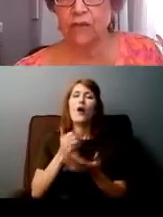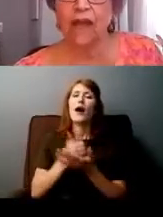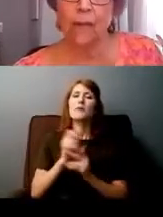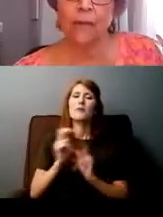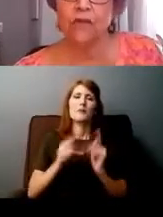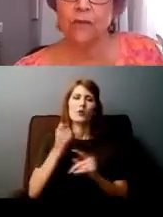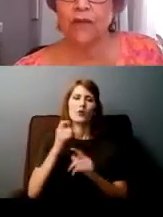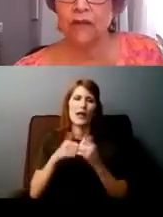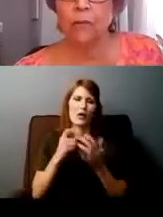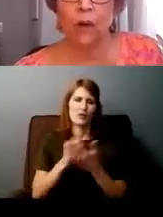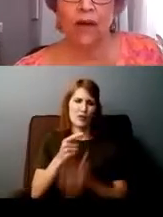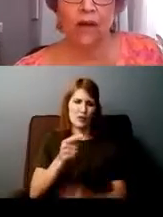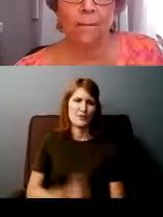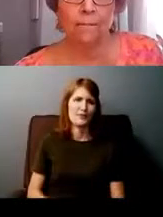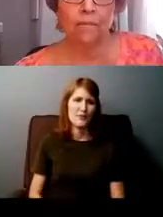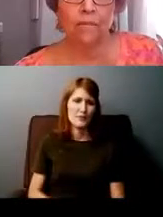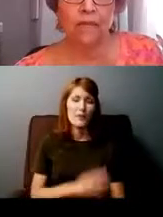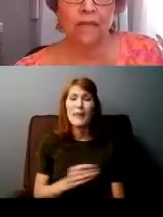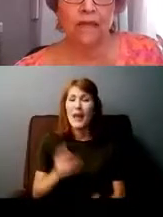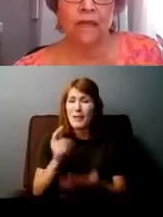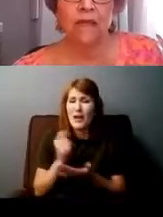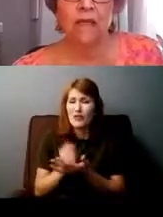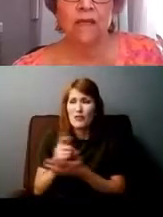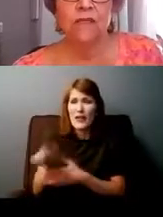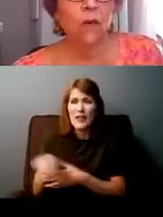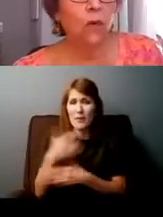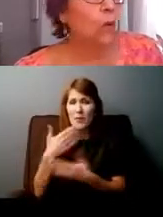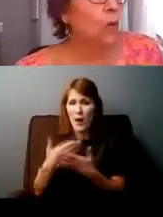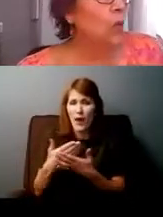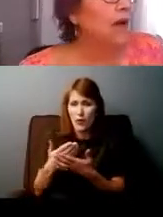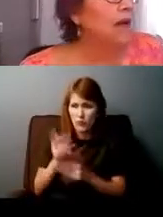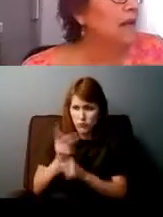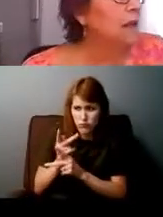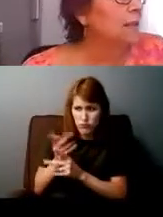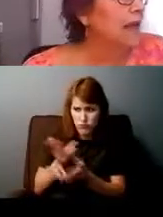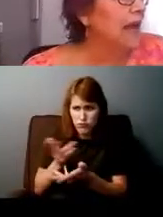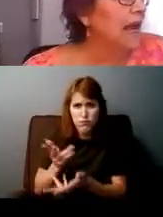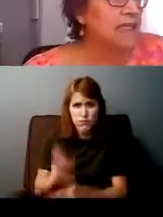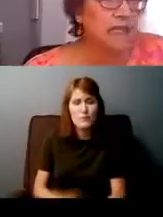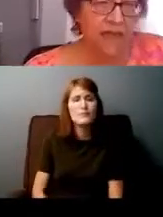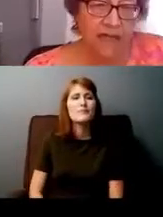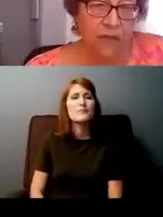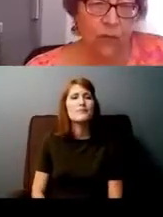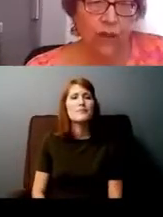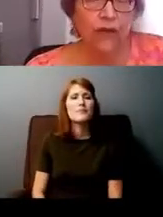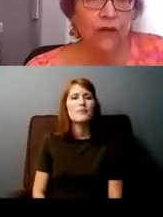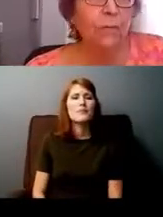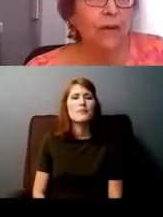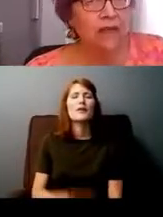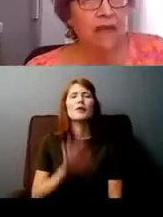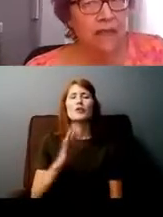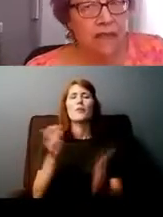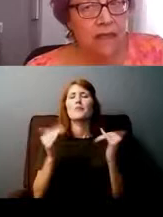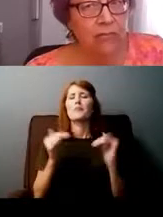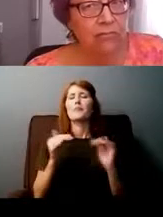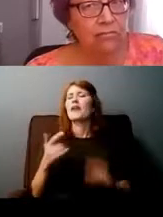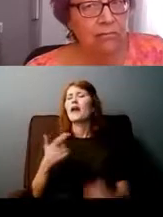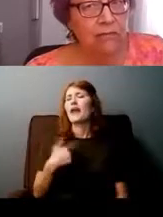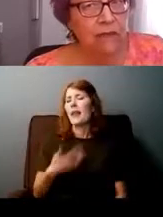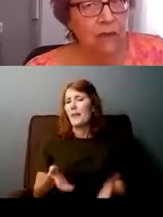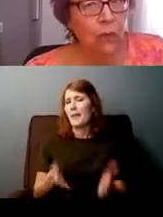you and by treating them well. So let me ask this, what are your